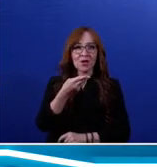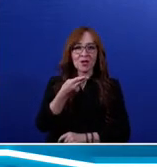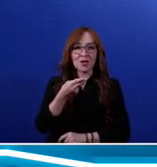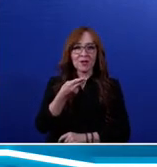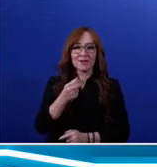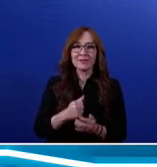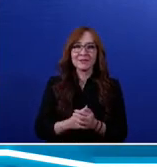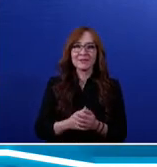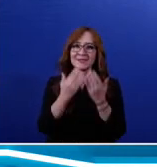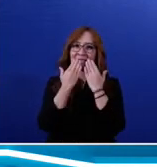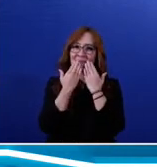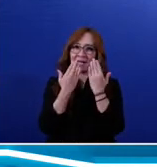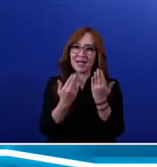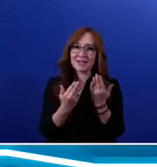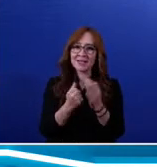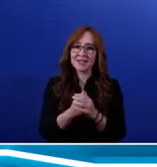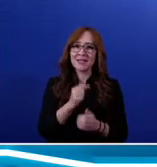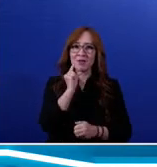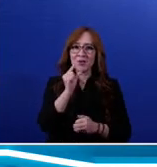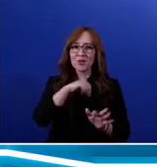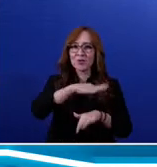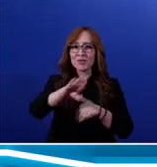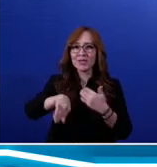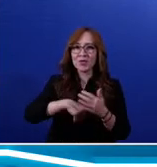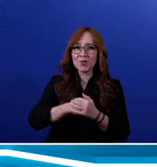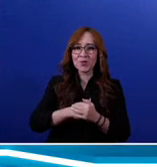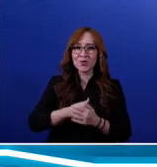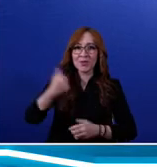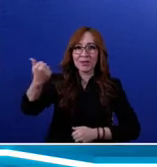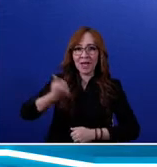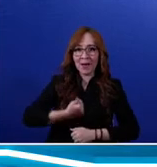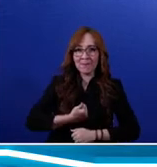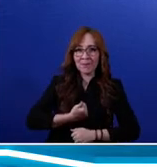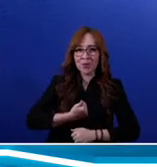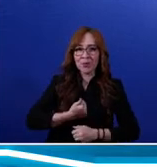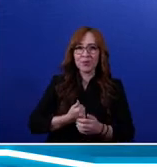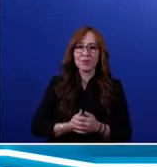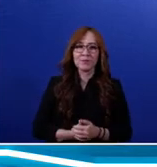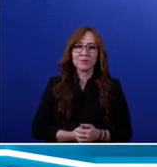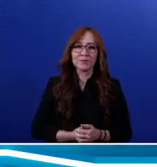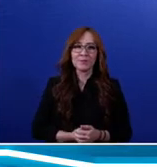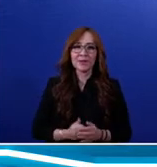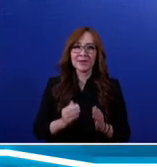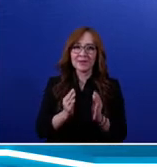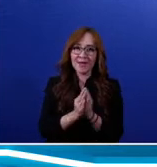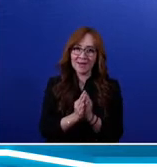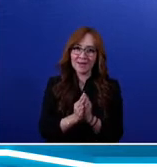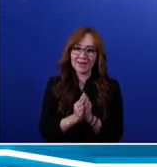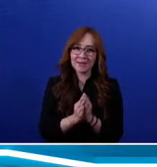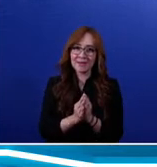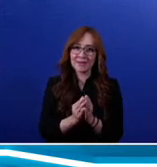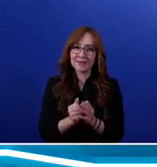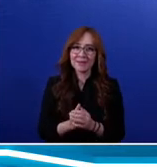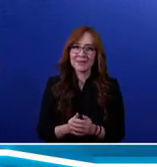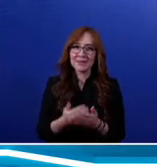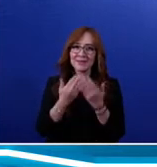The Day By Day stay healthy and greetings